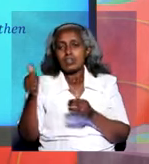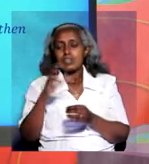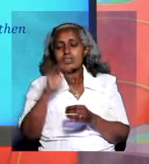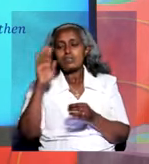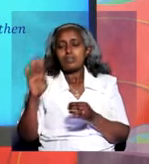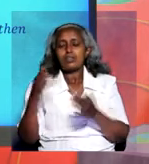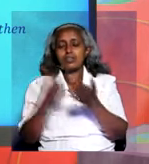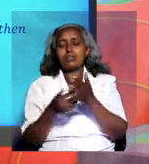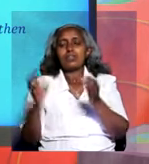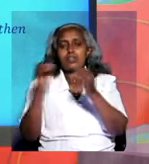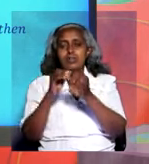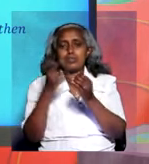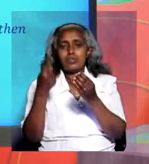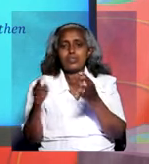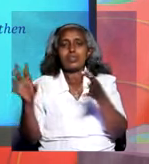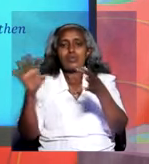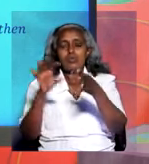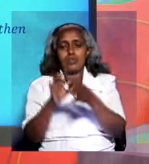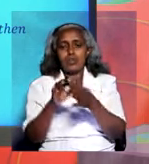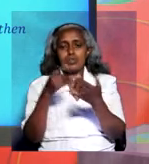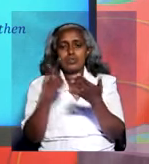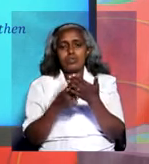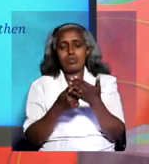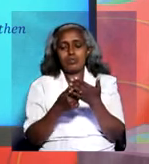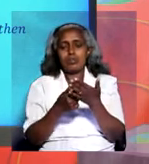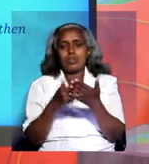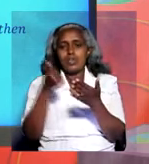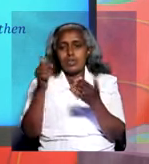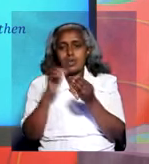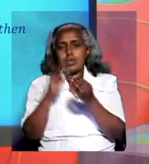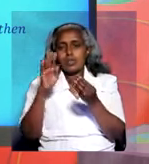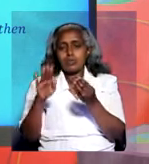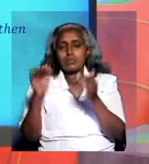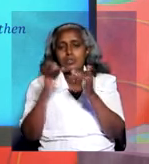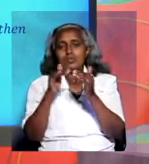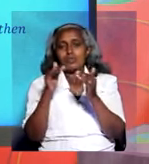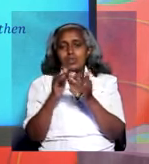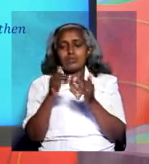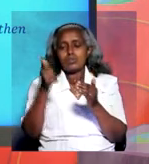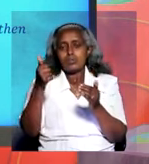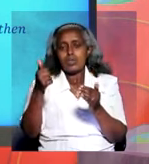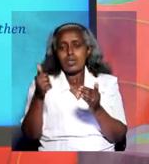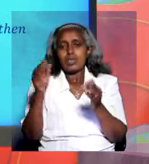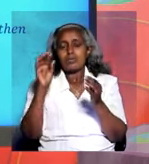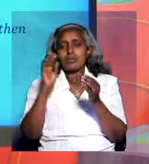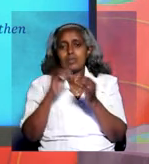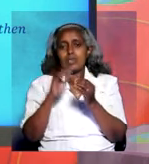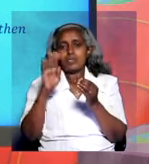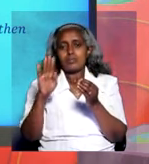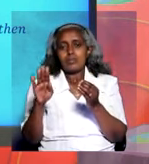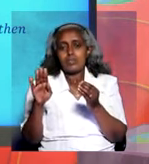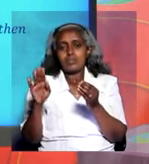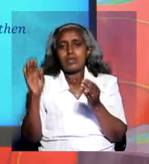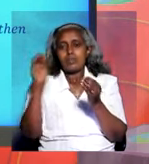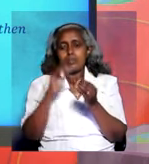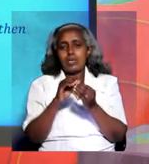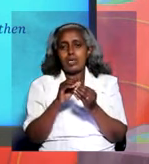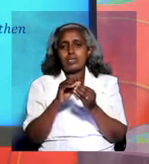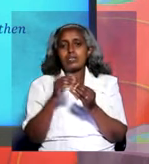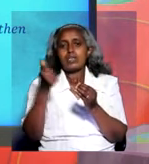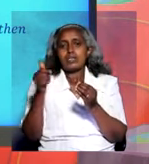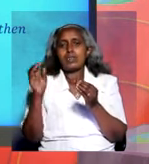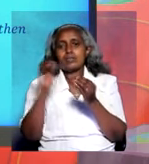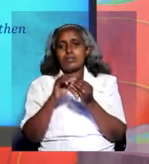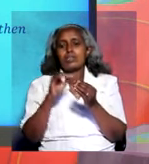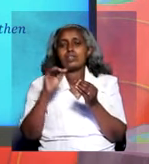the sum of their components. Therefore, A plus B is equals to A plus E plus A